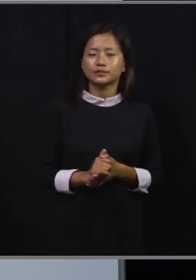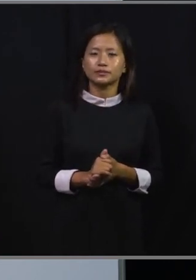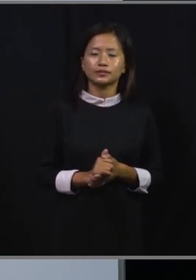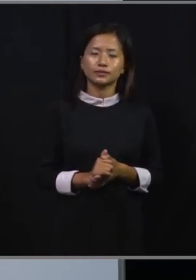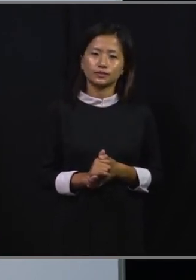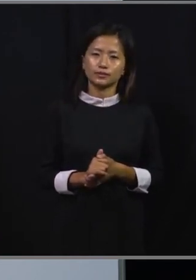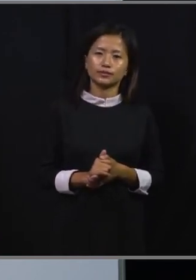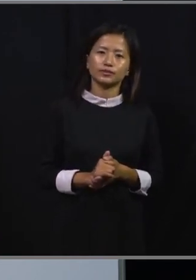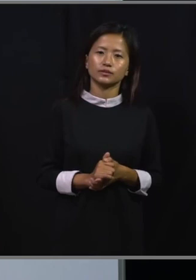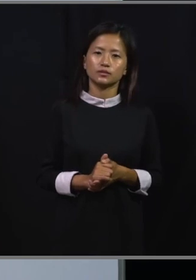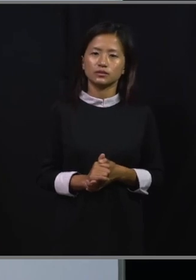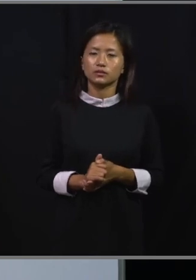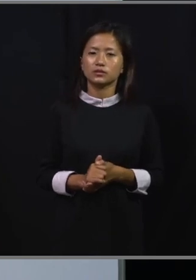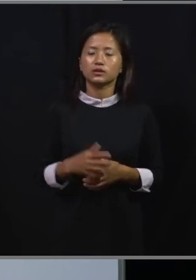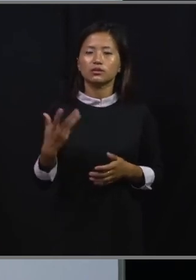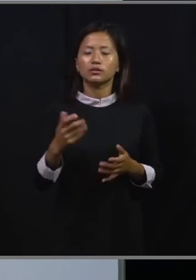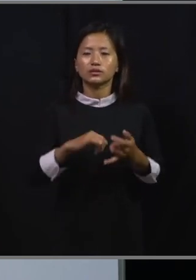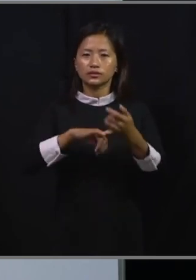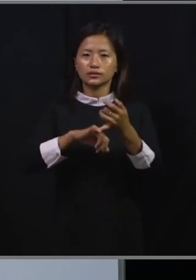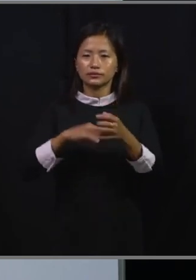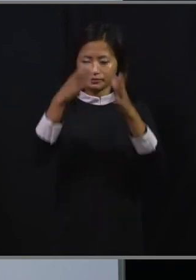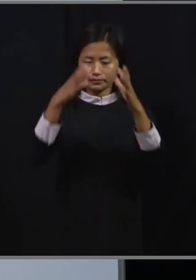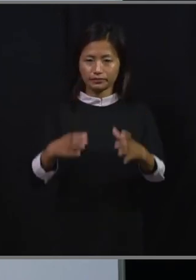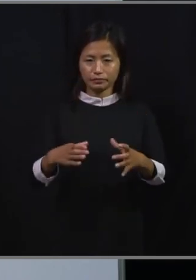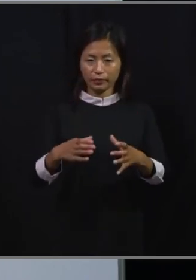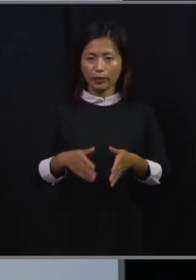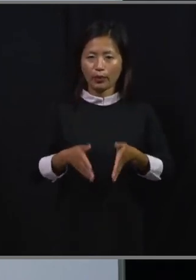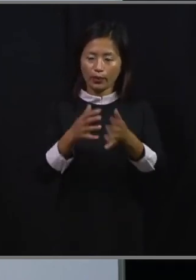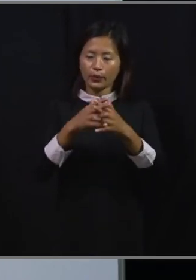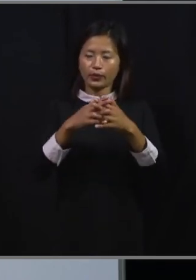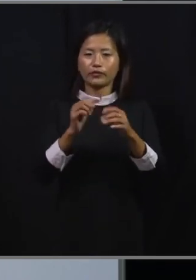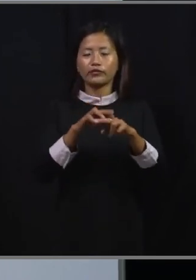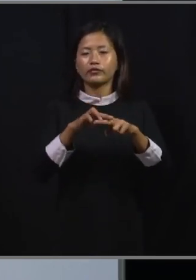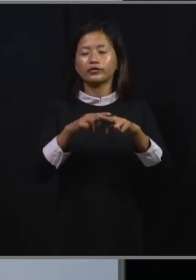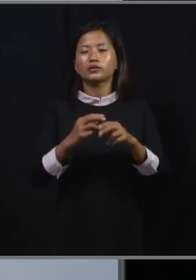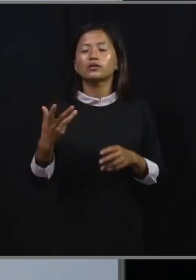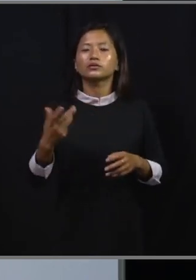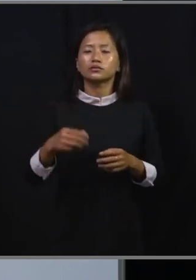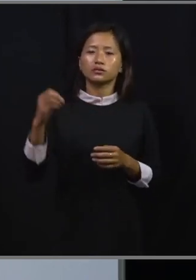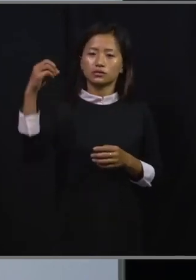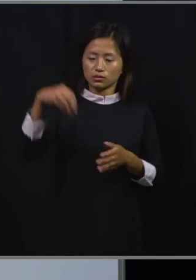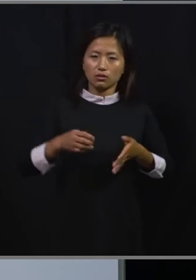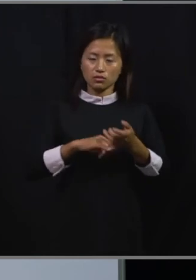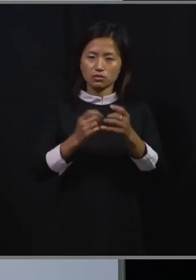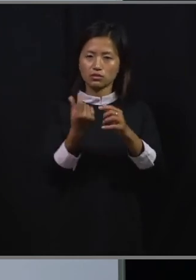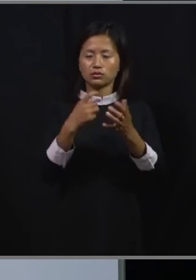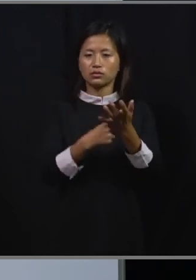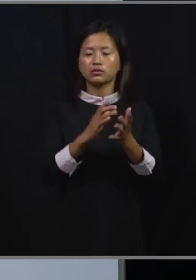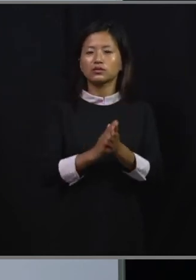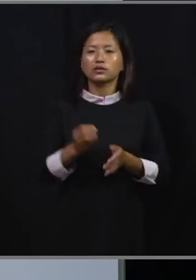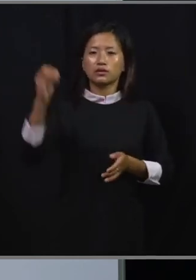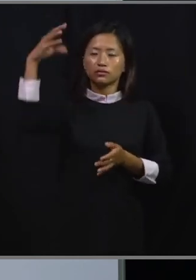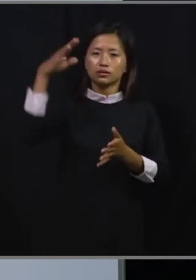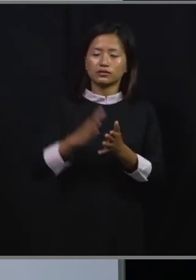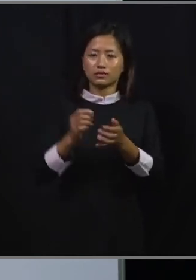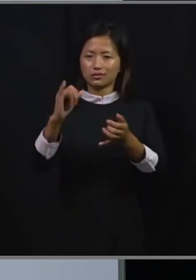Cylindrical wavefront. So, what is cylindrical wavefront? When the source of light is linear source. What? When the source of light